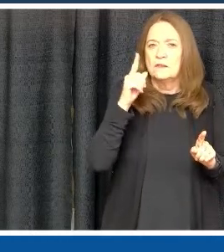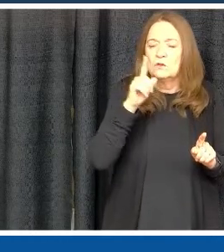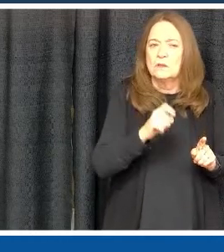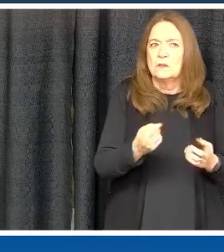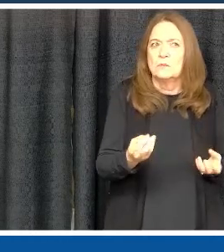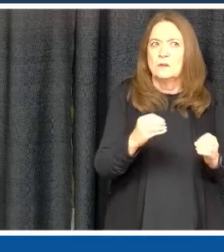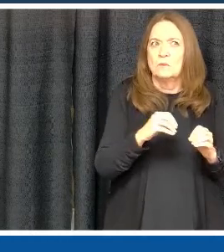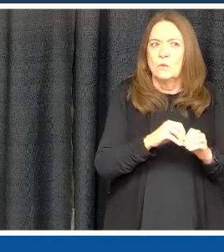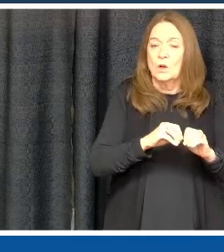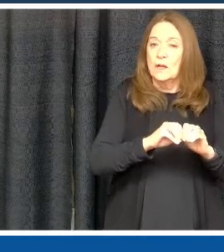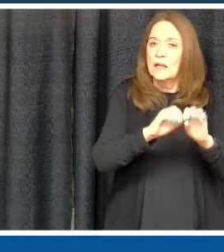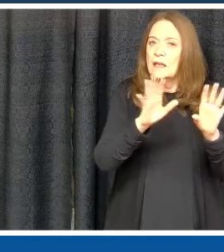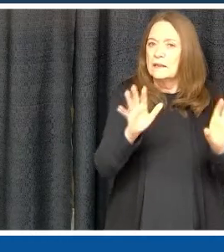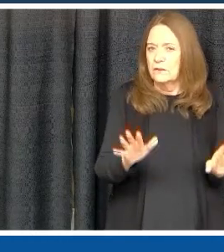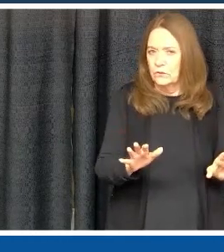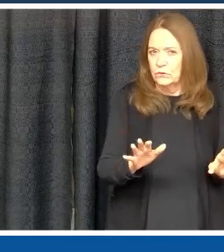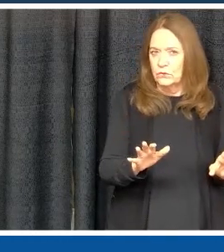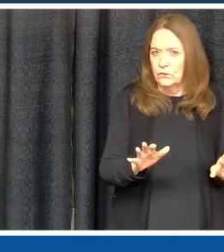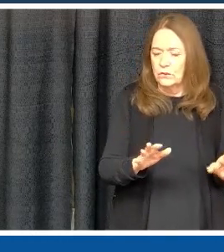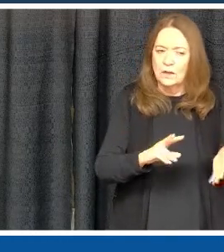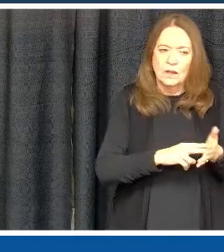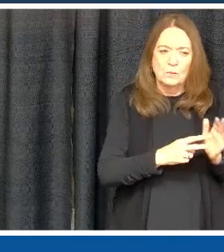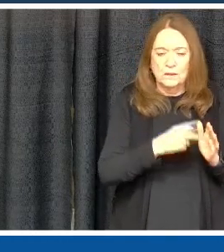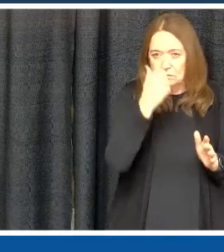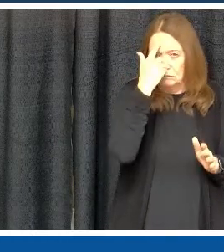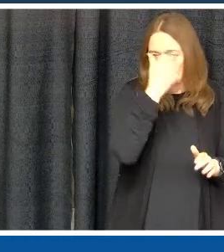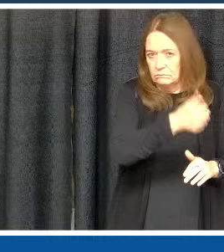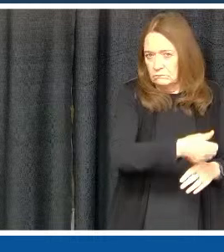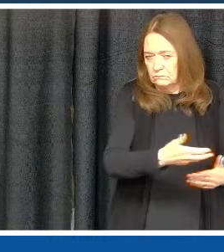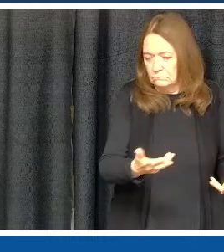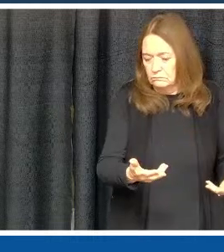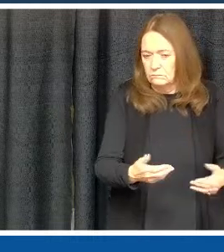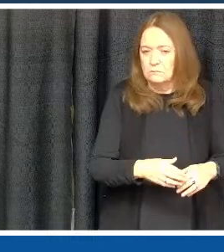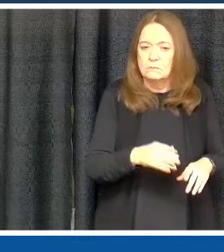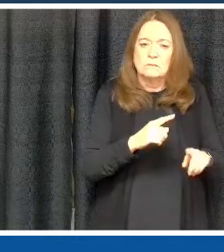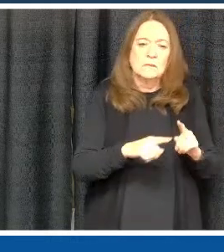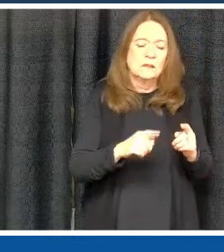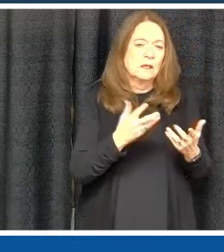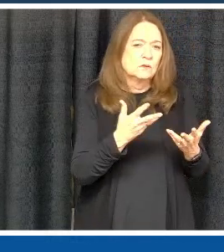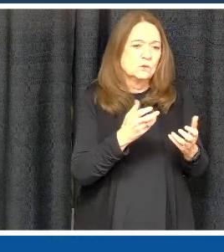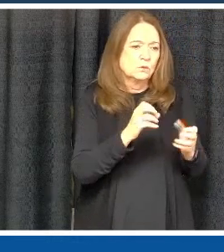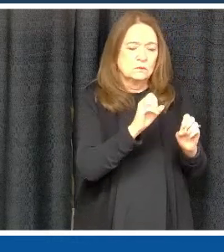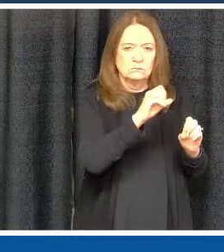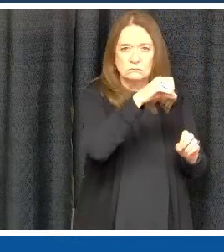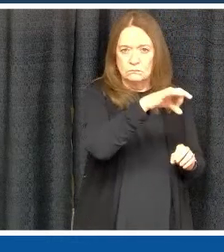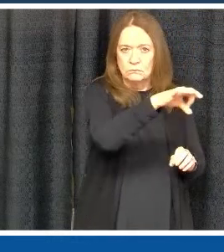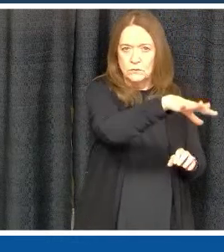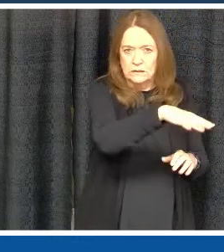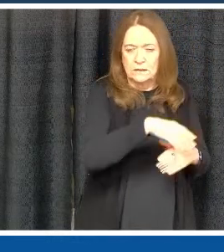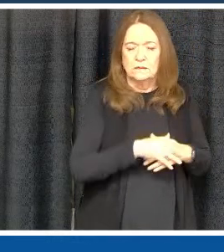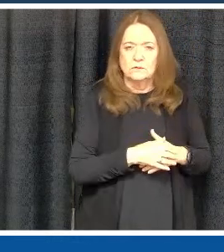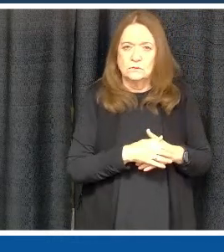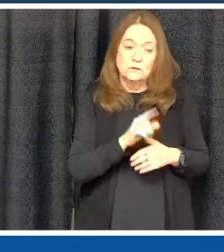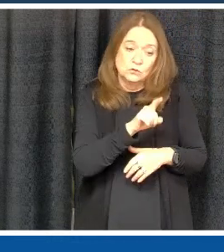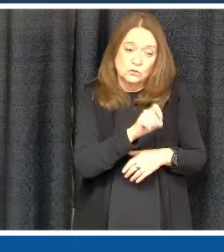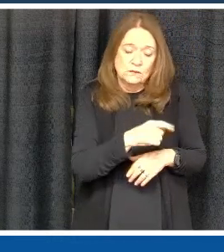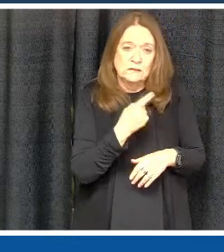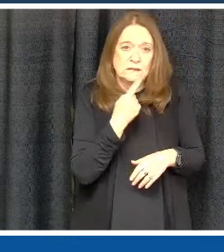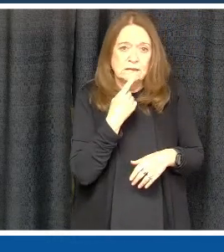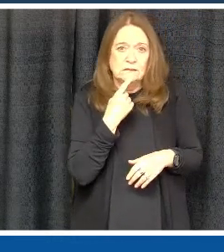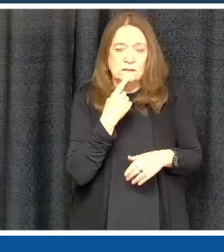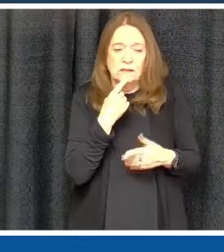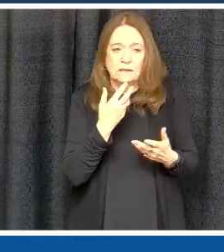more clear. It's up to you, leave it like that, but I just wanted to put that out there. That we need to say